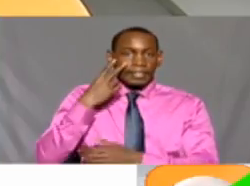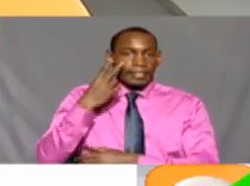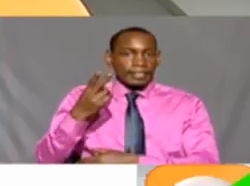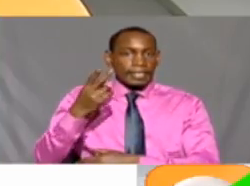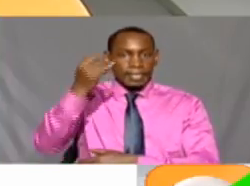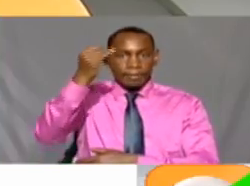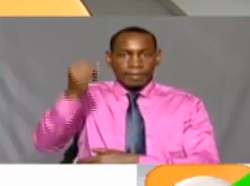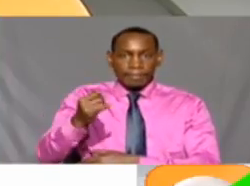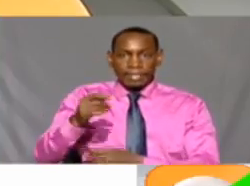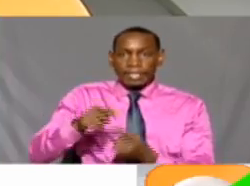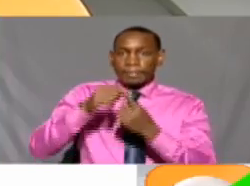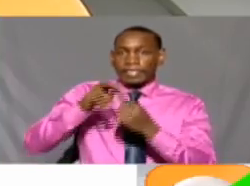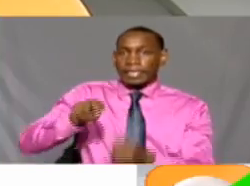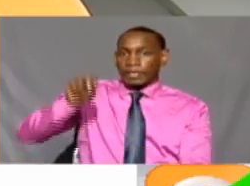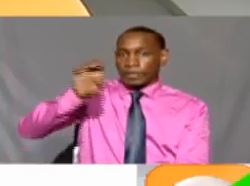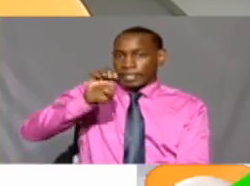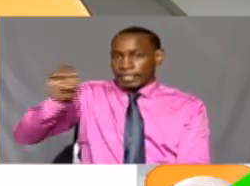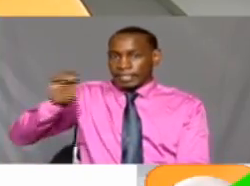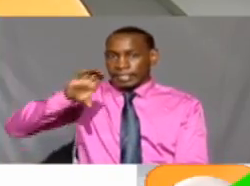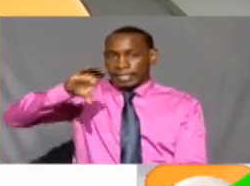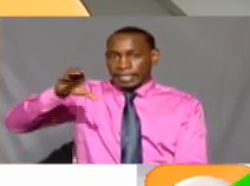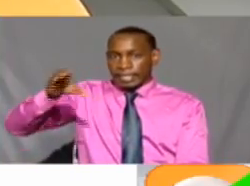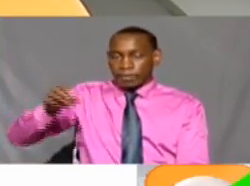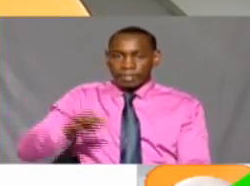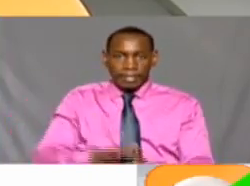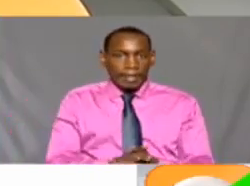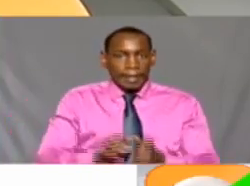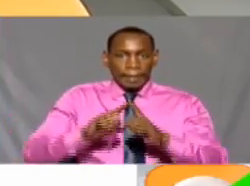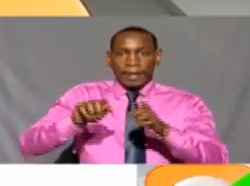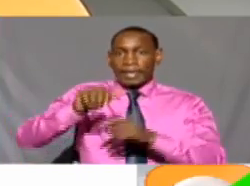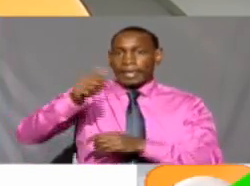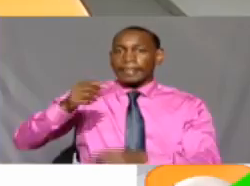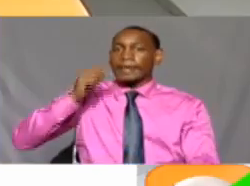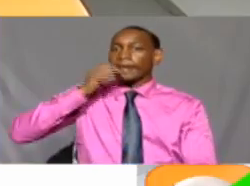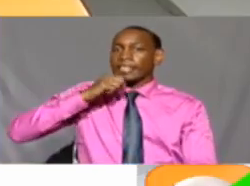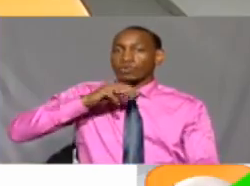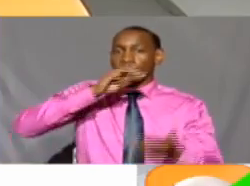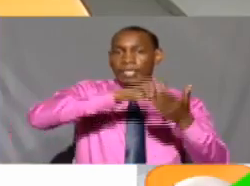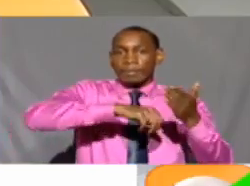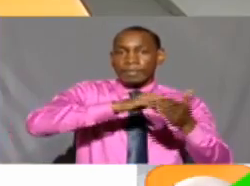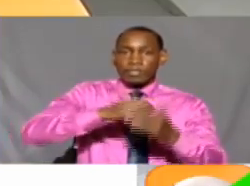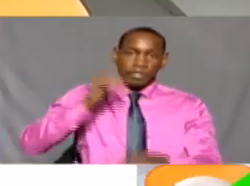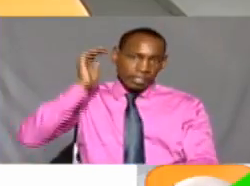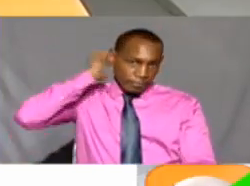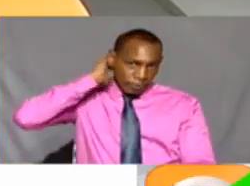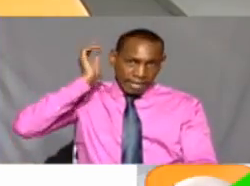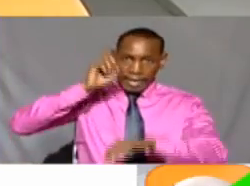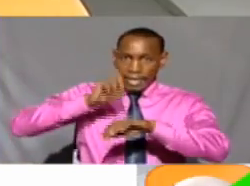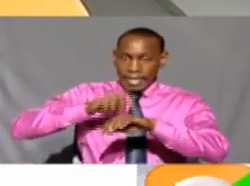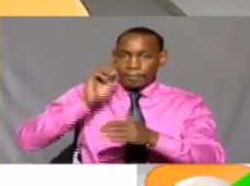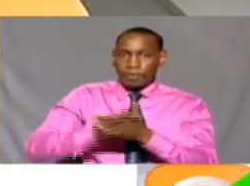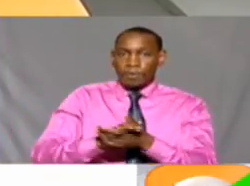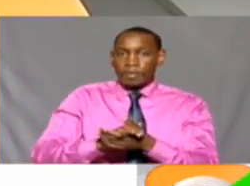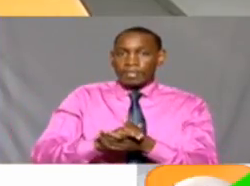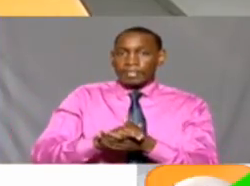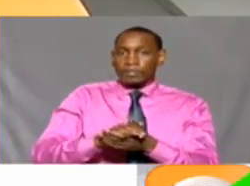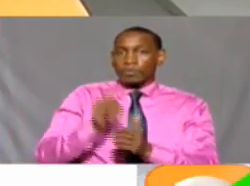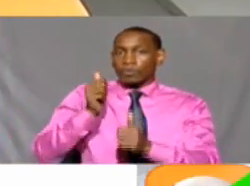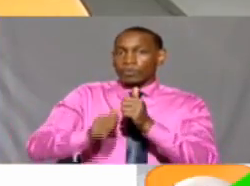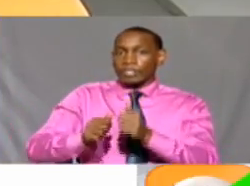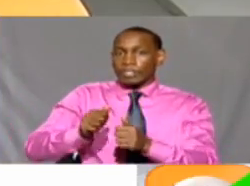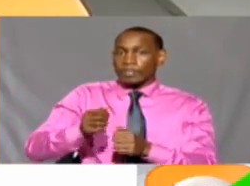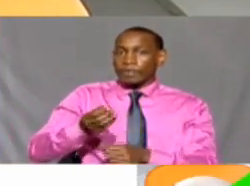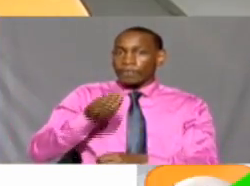the northeastern counties. Yeah. But from, you know, the others, Kitui, Machakos, Murang'a, Embu, what food crops are likely to